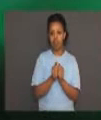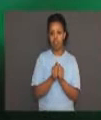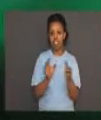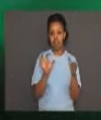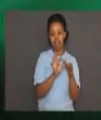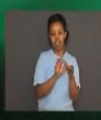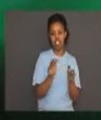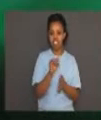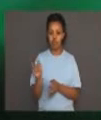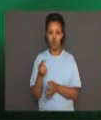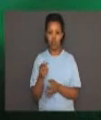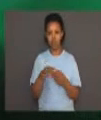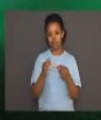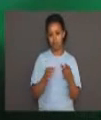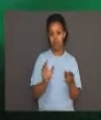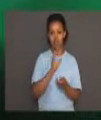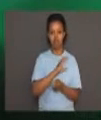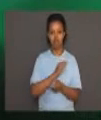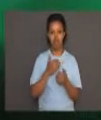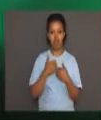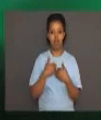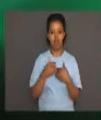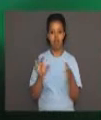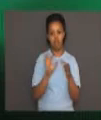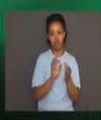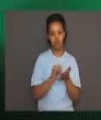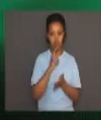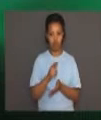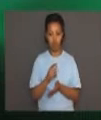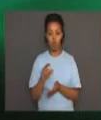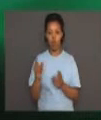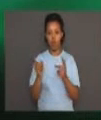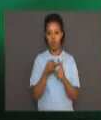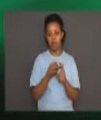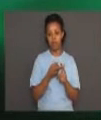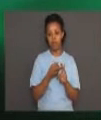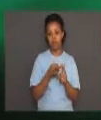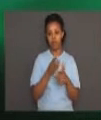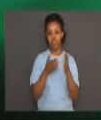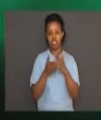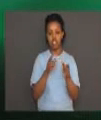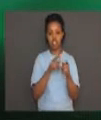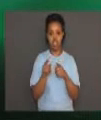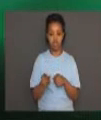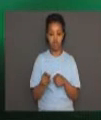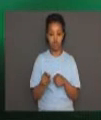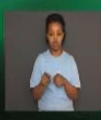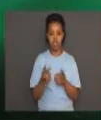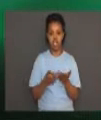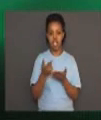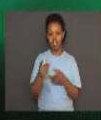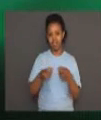same desired trait. The second step is to monitor the offspring